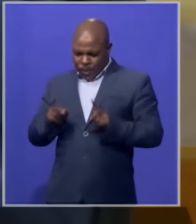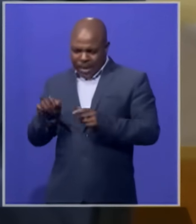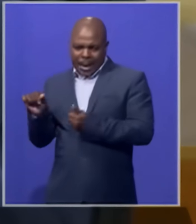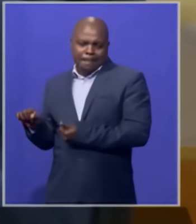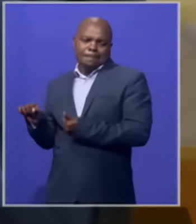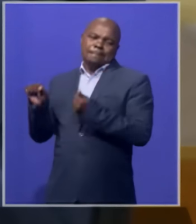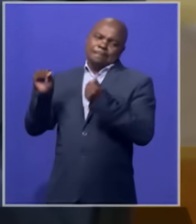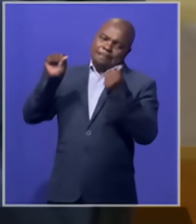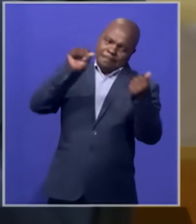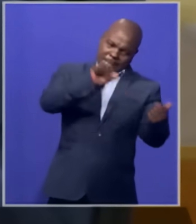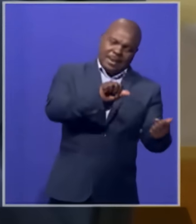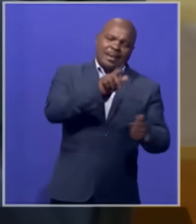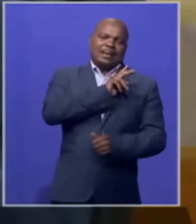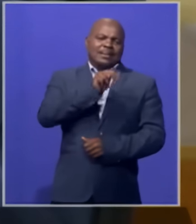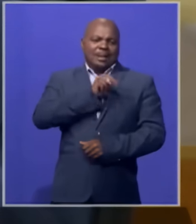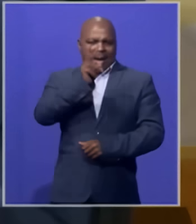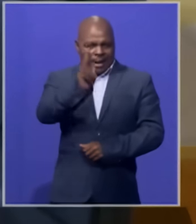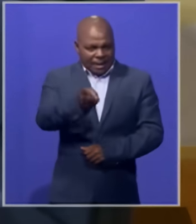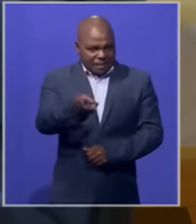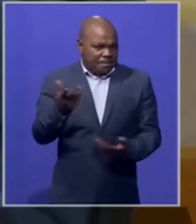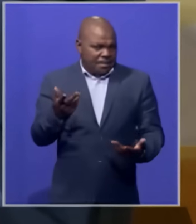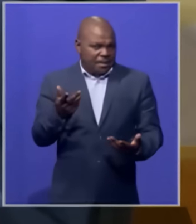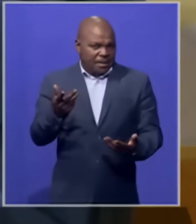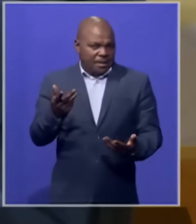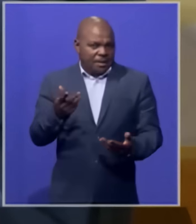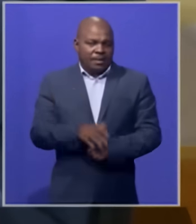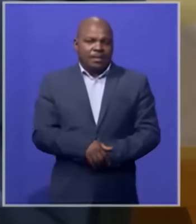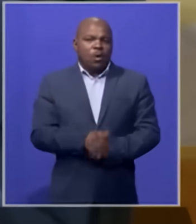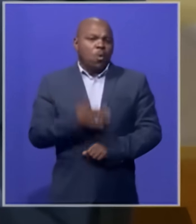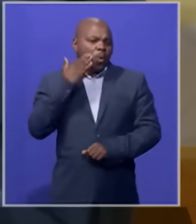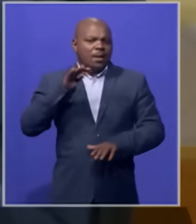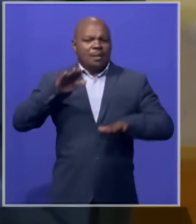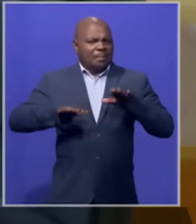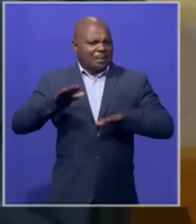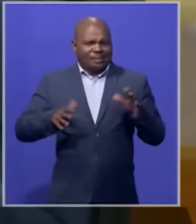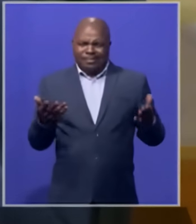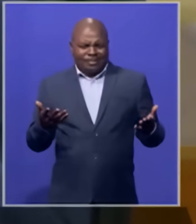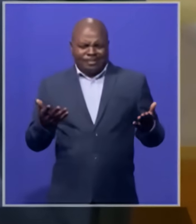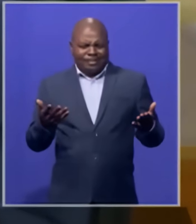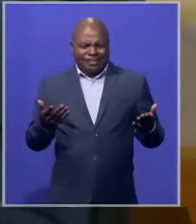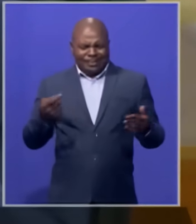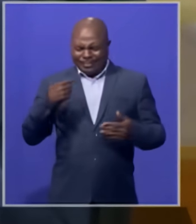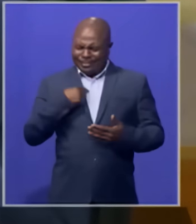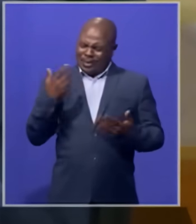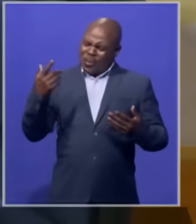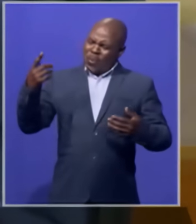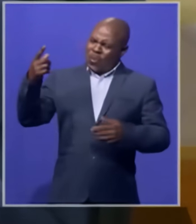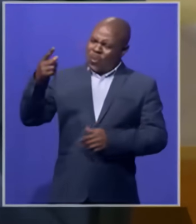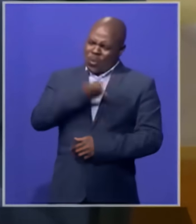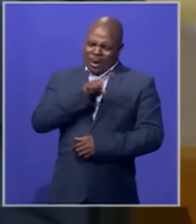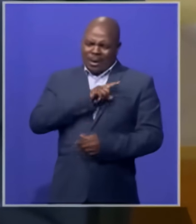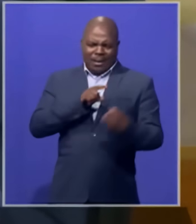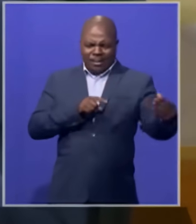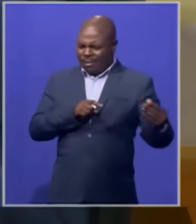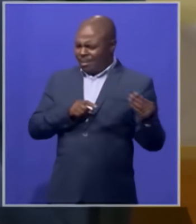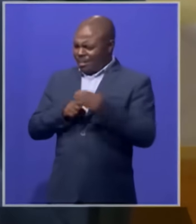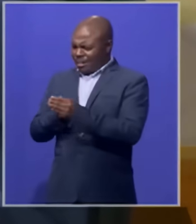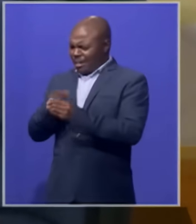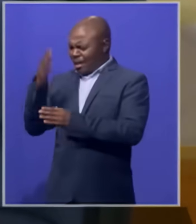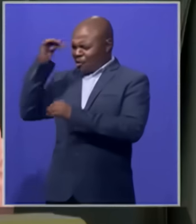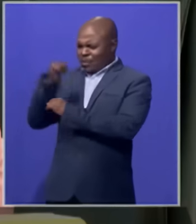be back in KZN by April. So why on earth did they have to come